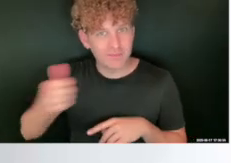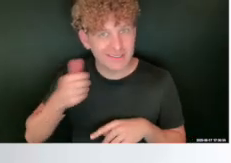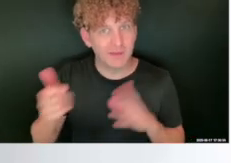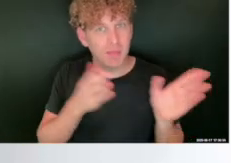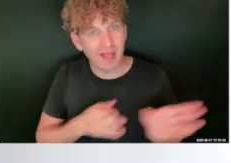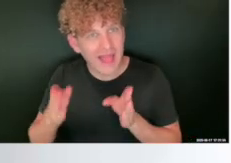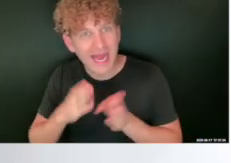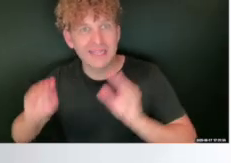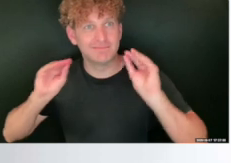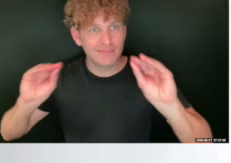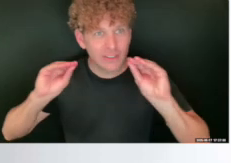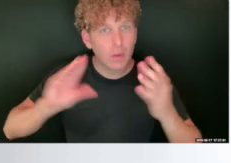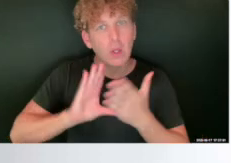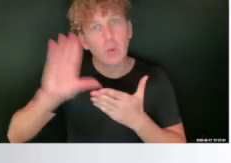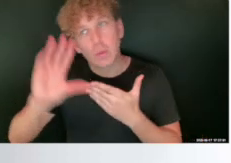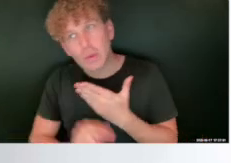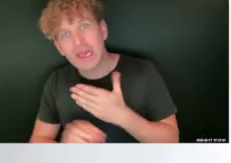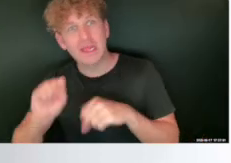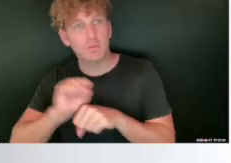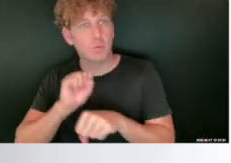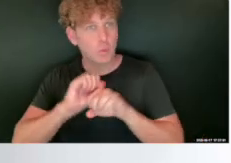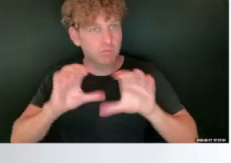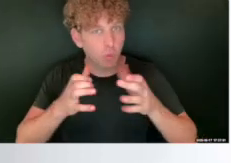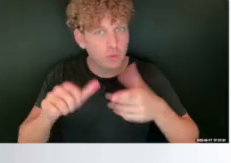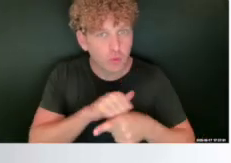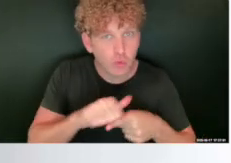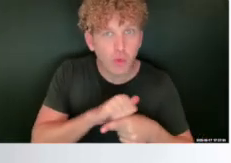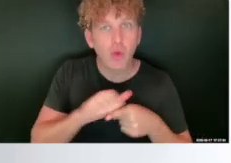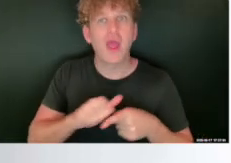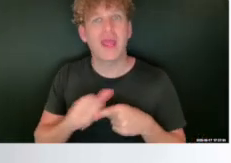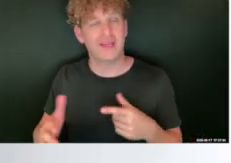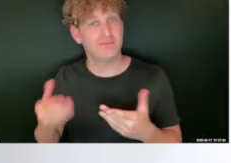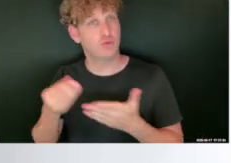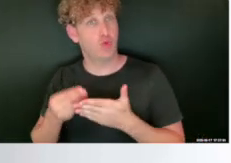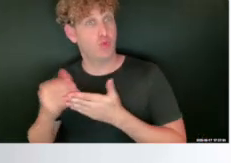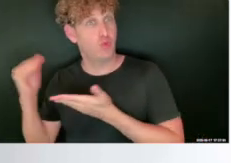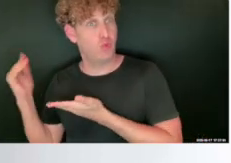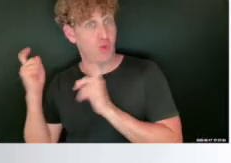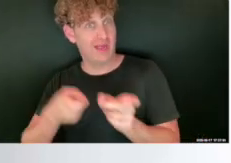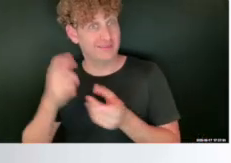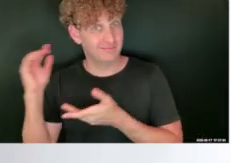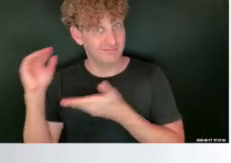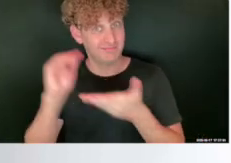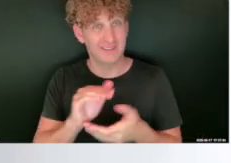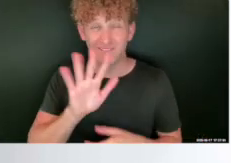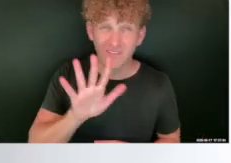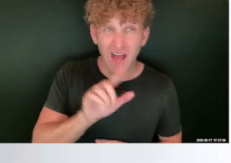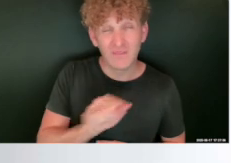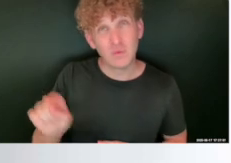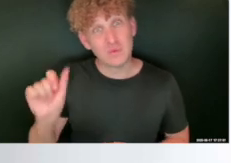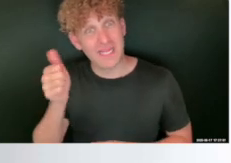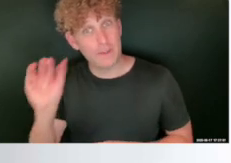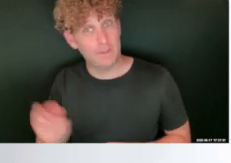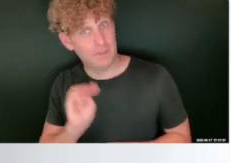And 30 e-bikes launched at Lincoln High School in San Diego provided both students and staff